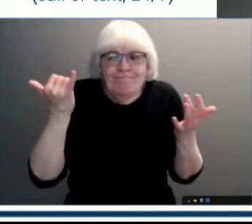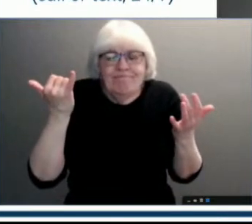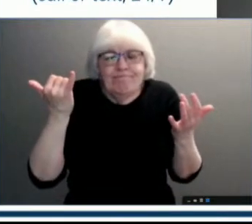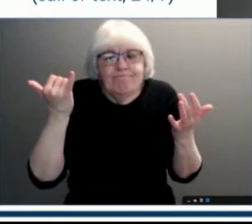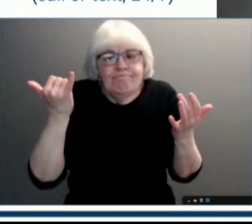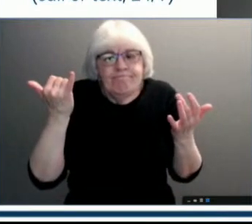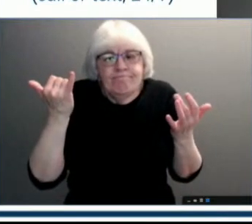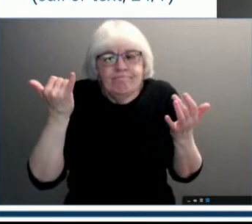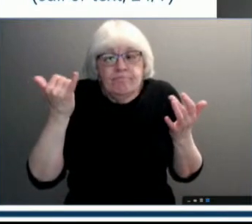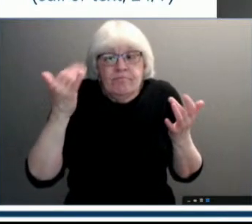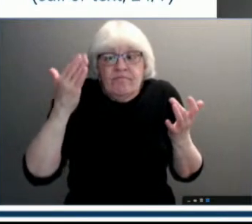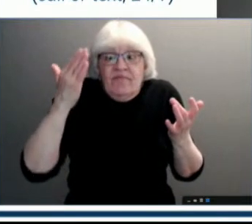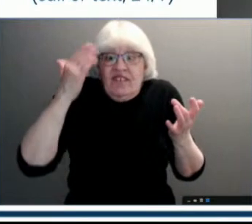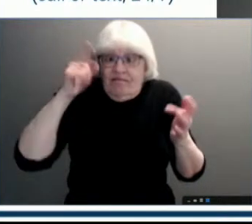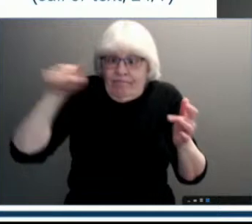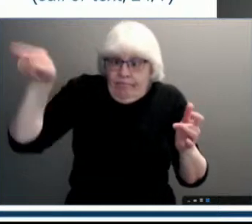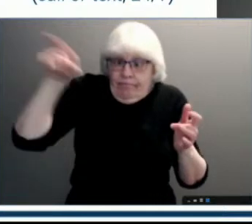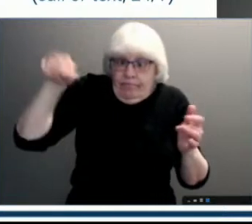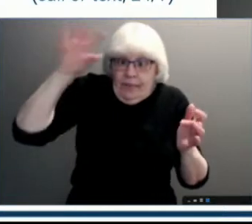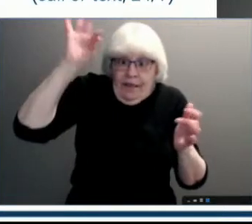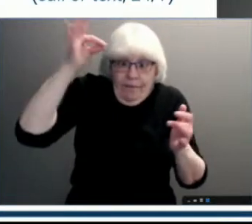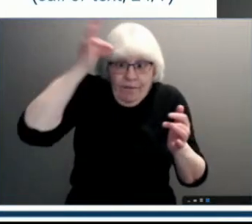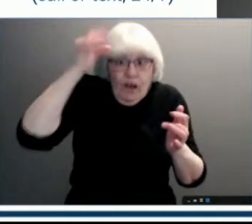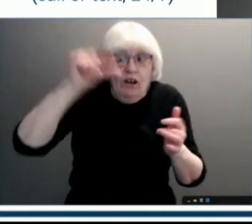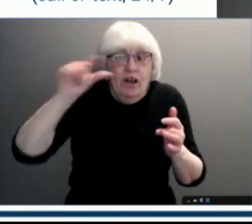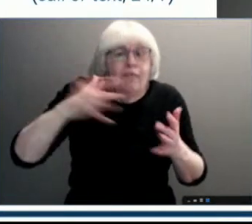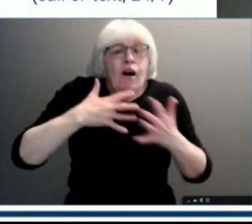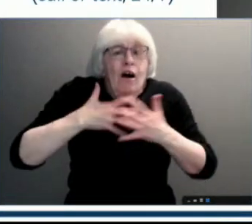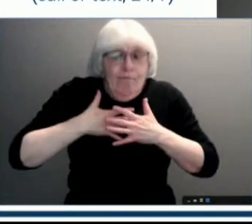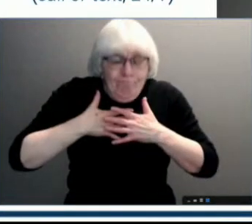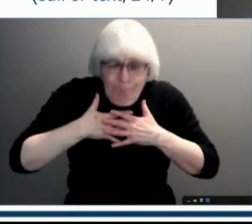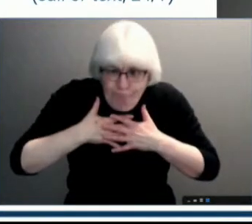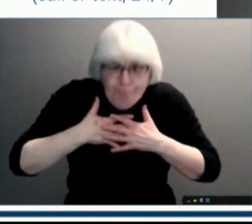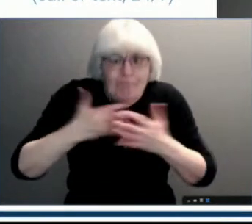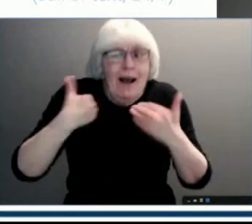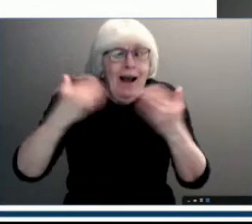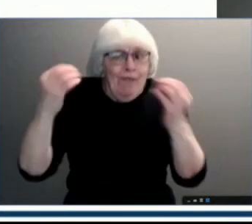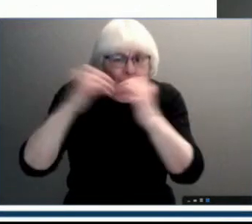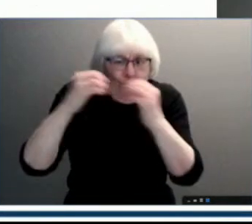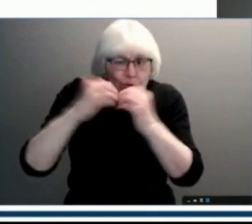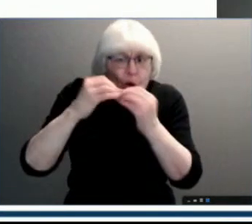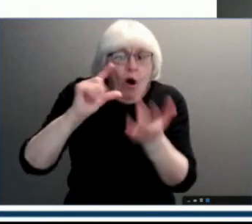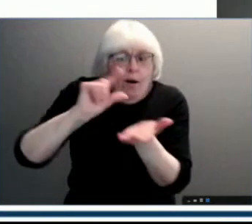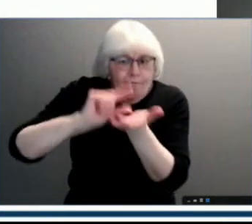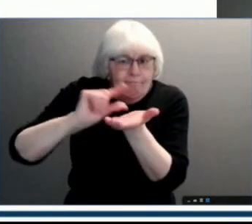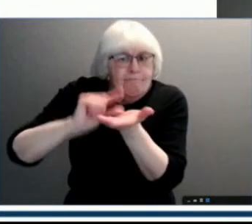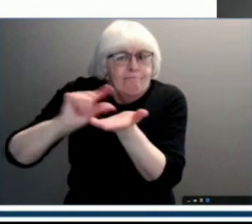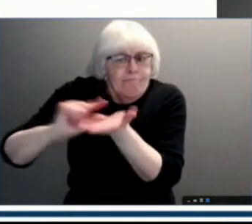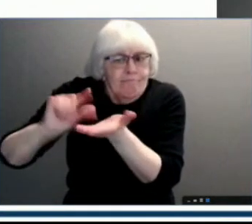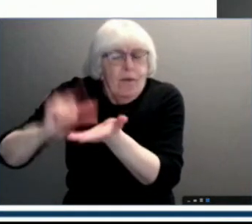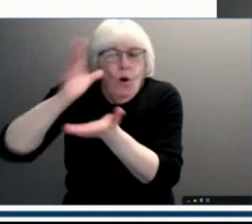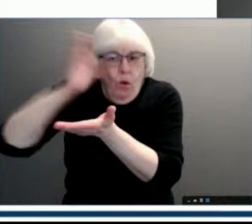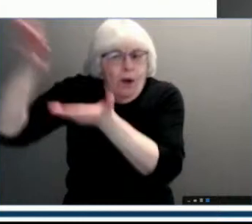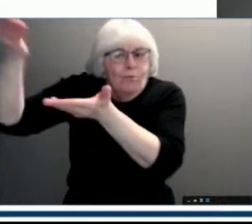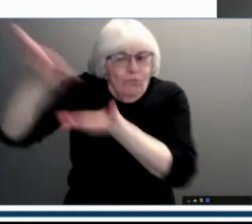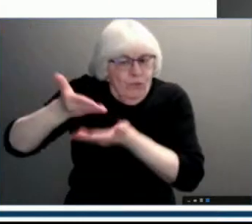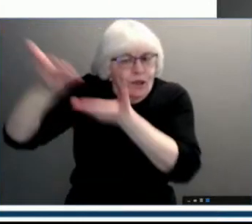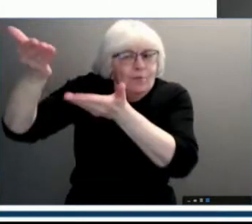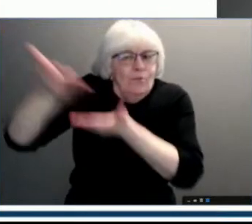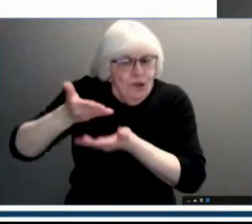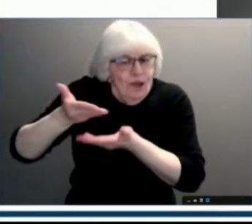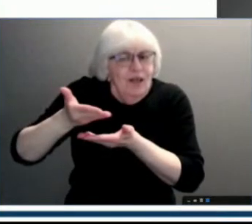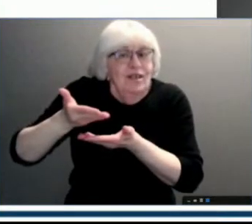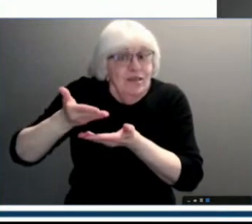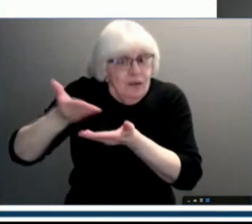government, a much greater supply of vaccine much earlier than anticipated. we need to get that vaccine into people's arms as